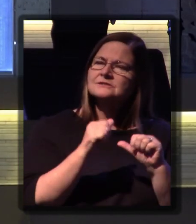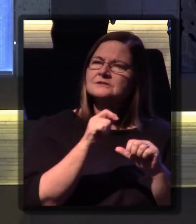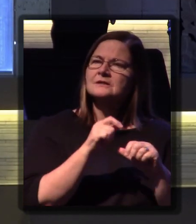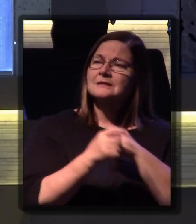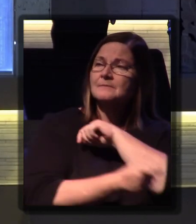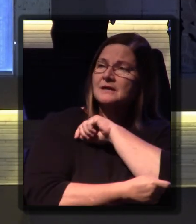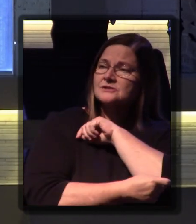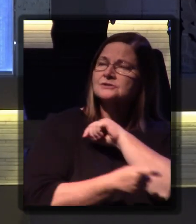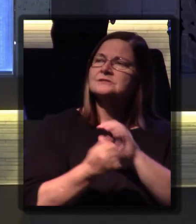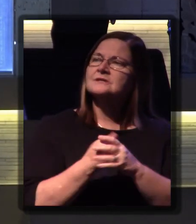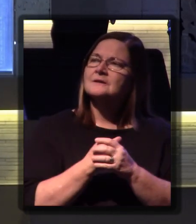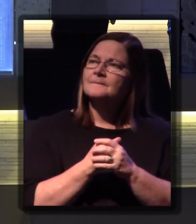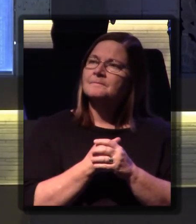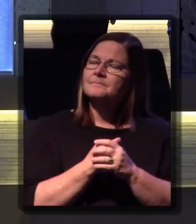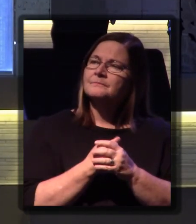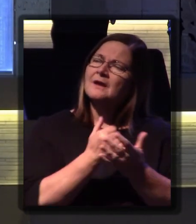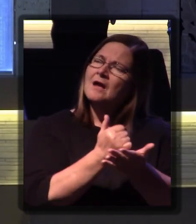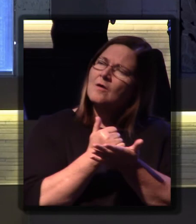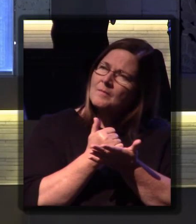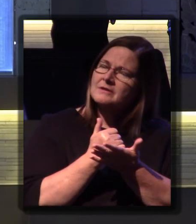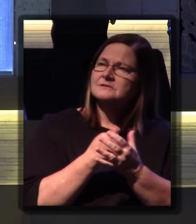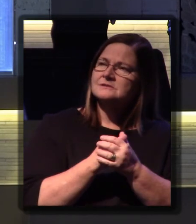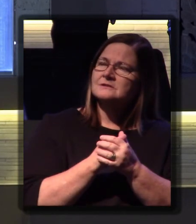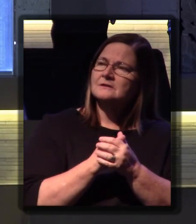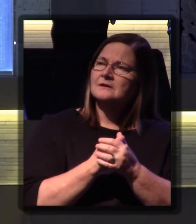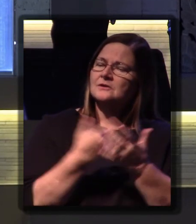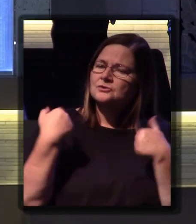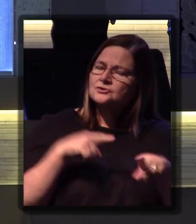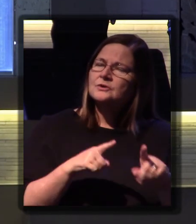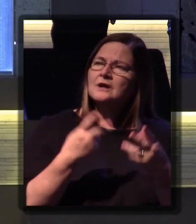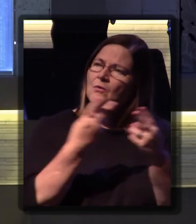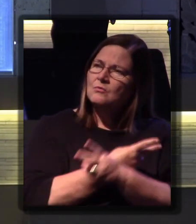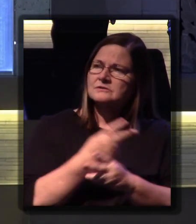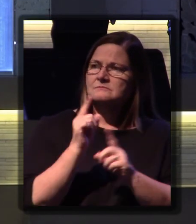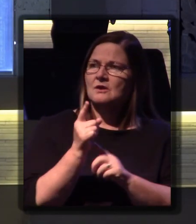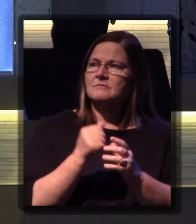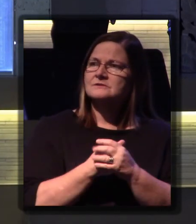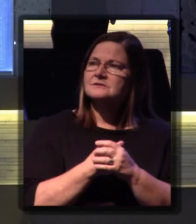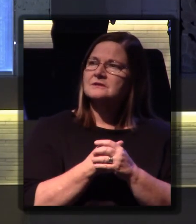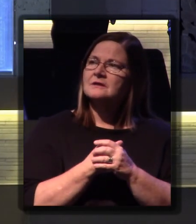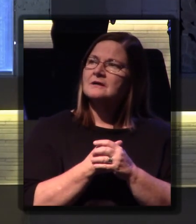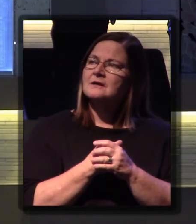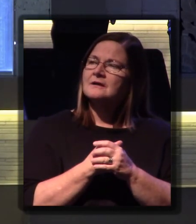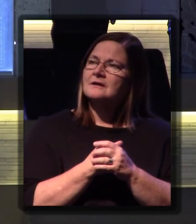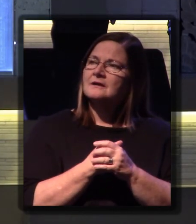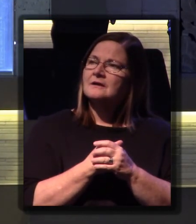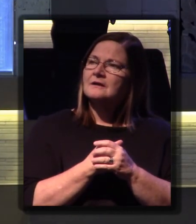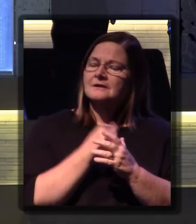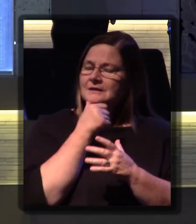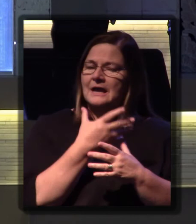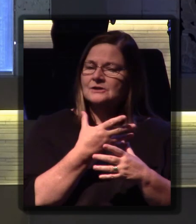we are reminded of the constant test, the constant trial, the constant temptations.